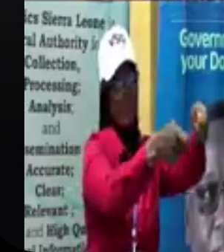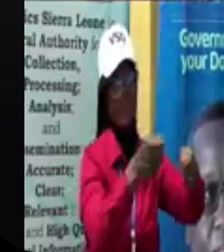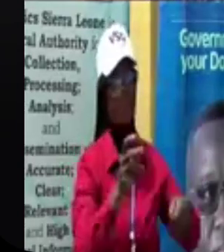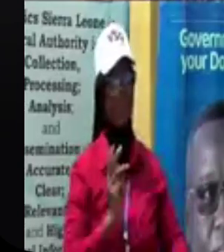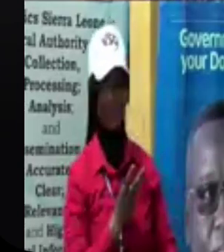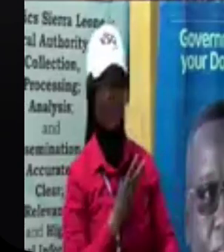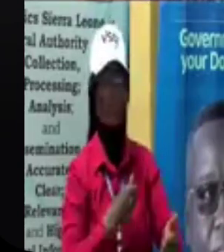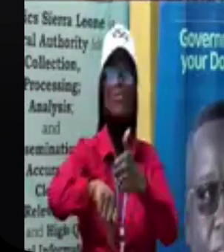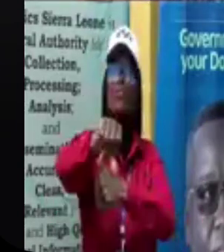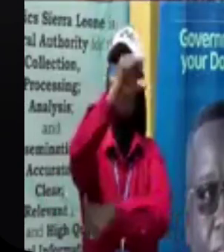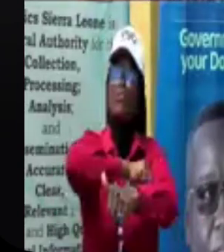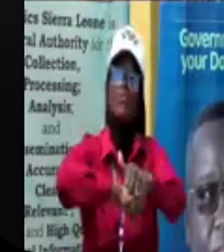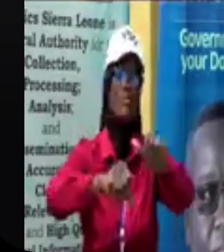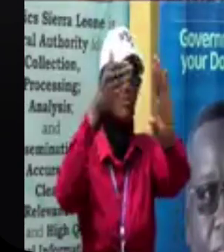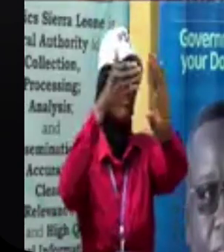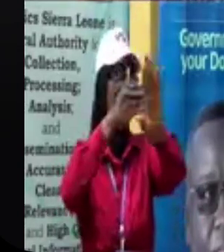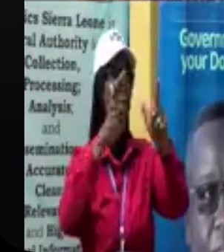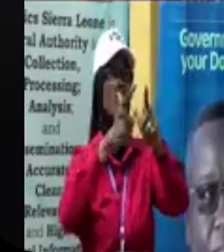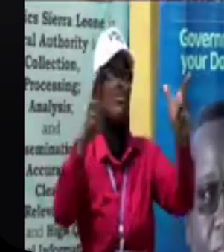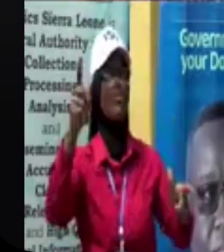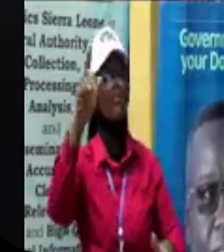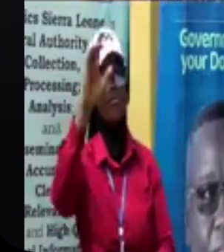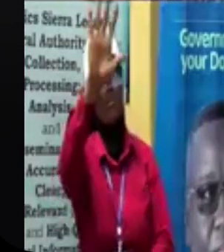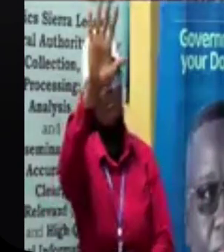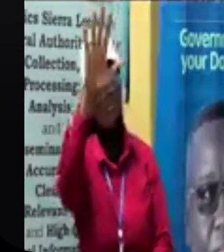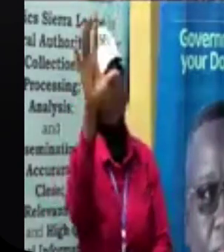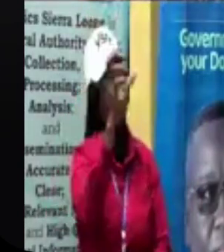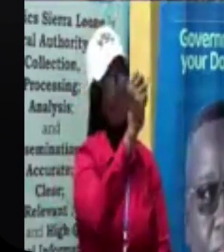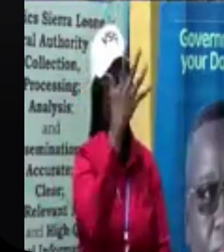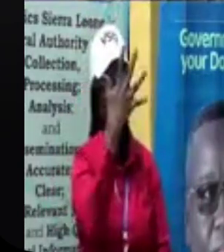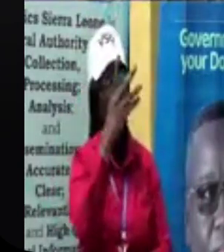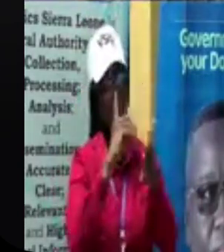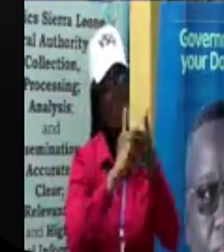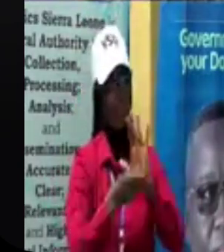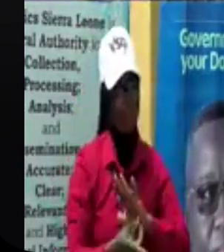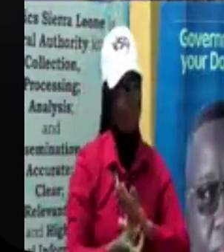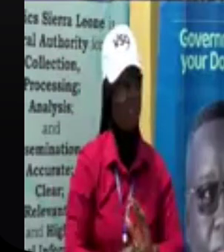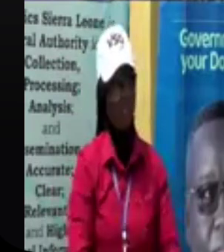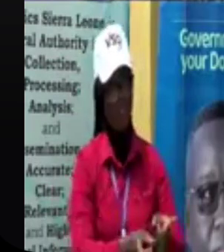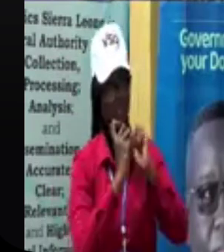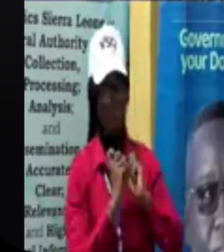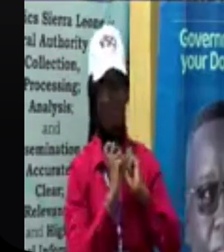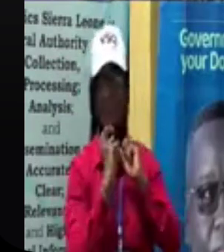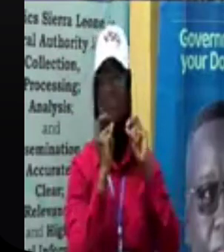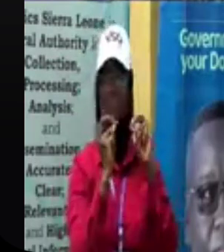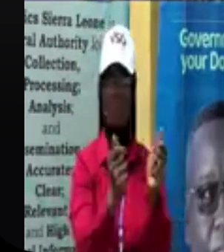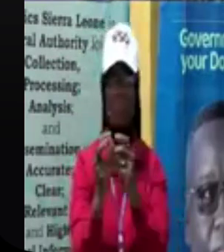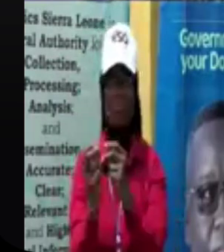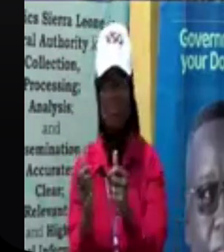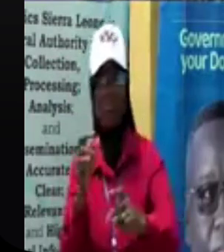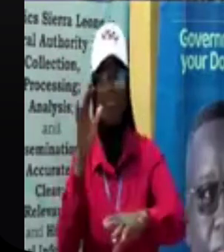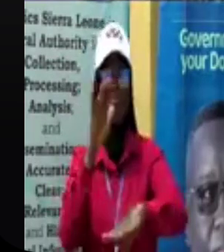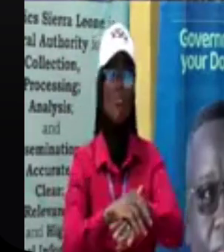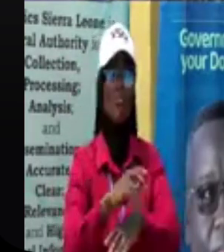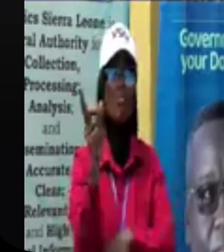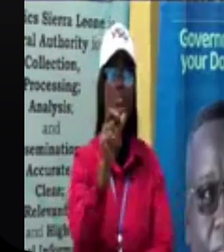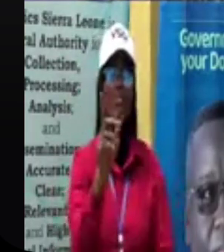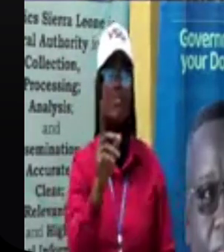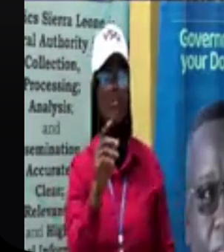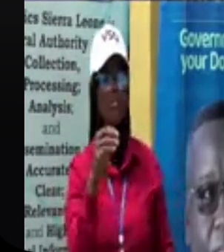the areas of the big five. So one let's just take 5 minutes, give a quick update on who side we